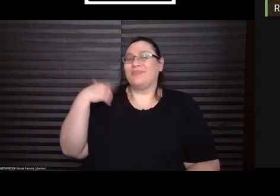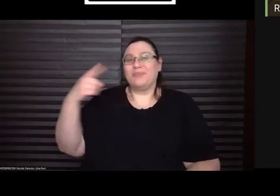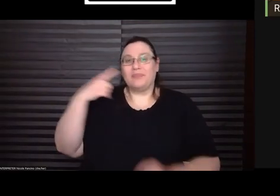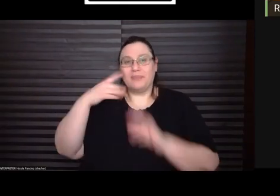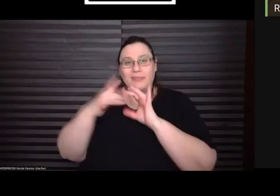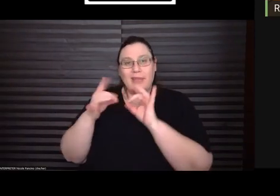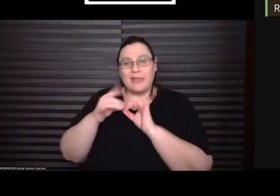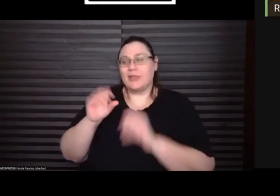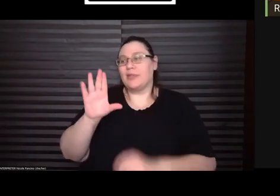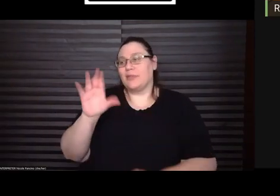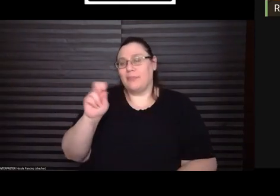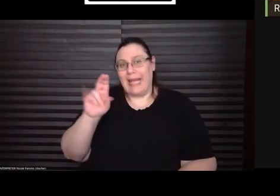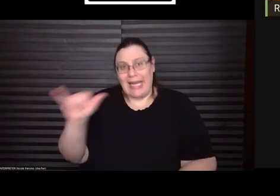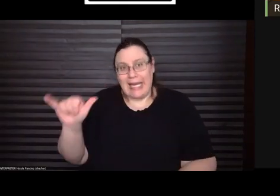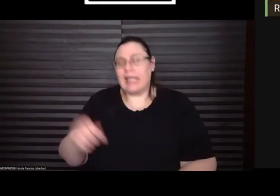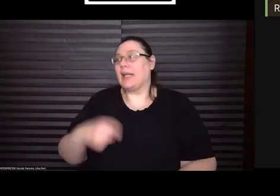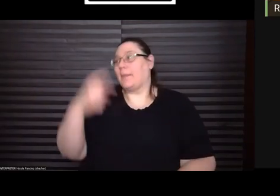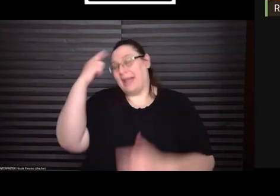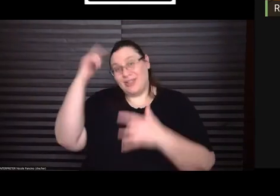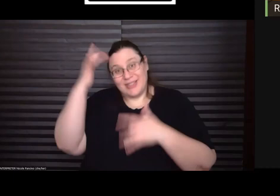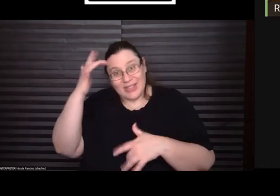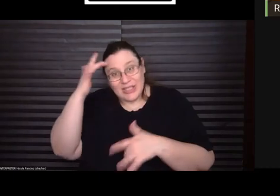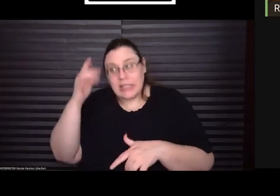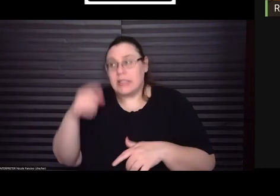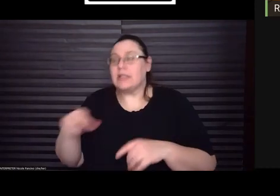you had mentioned Benny and mental illness.